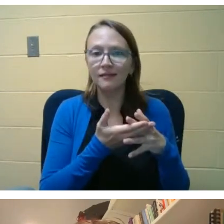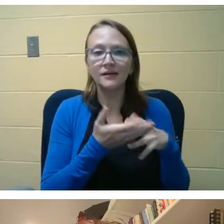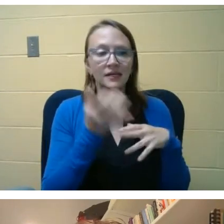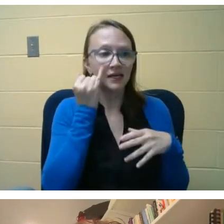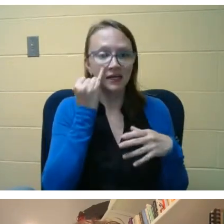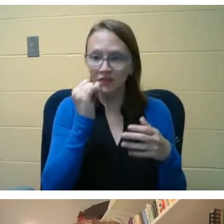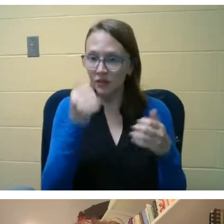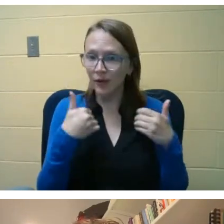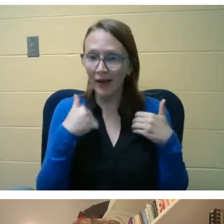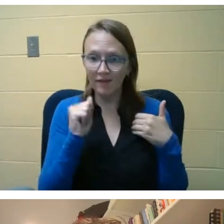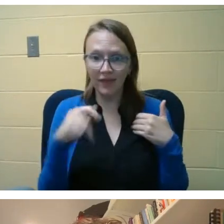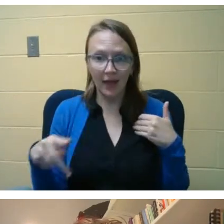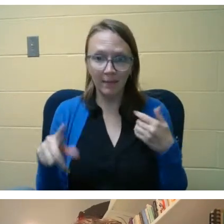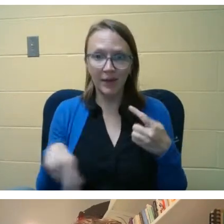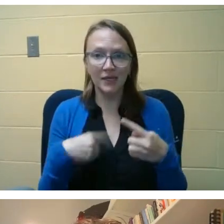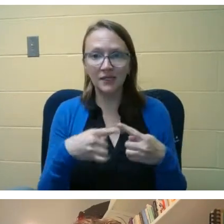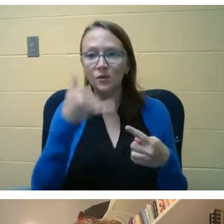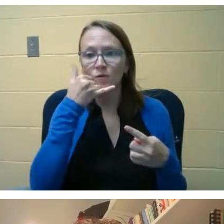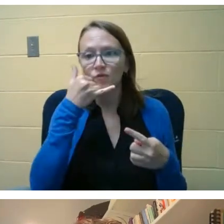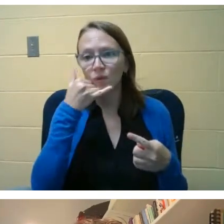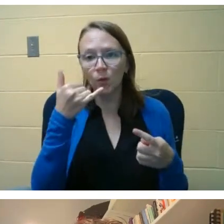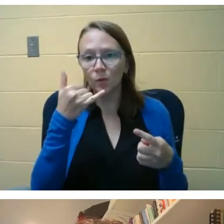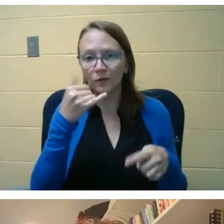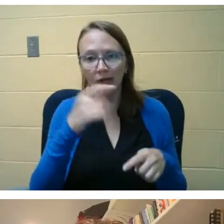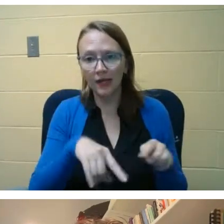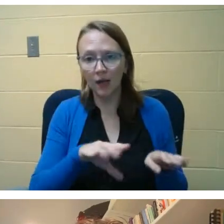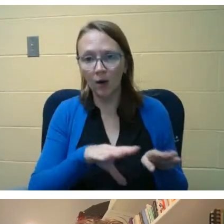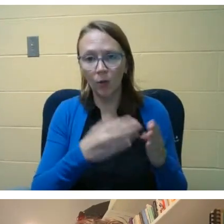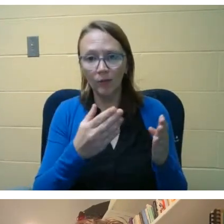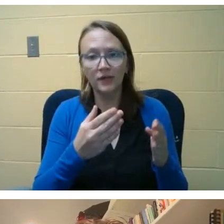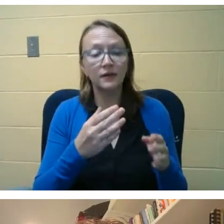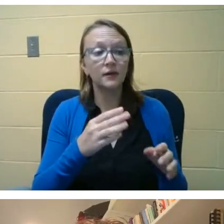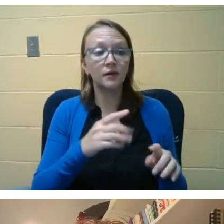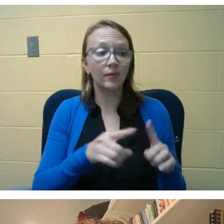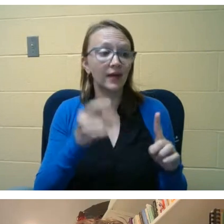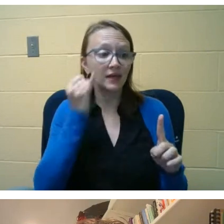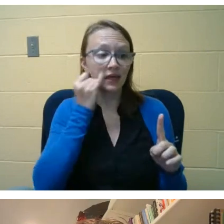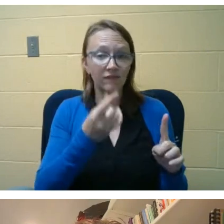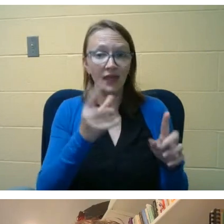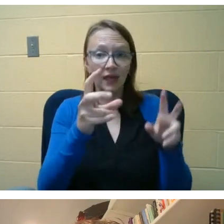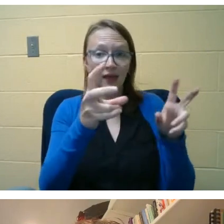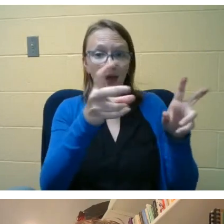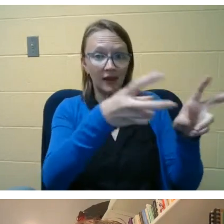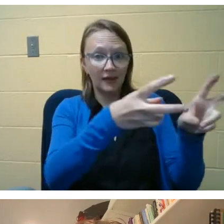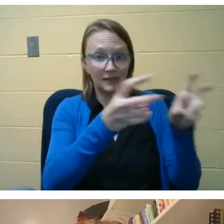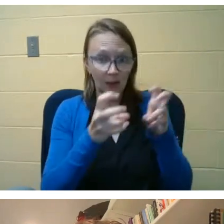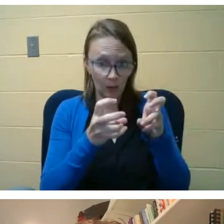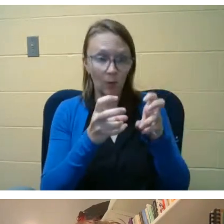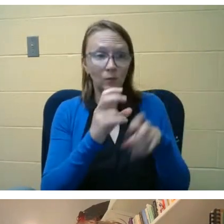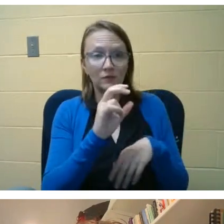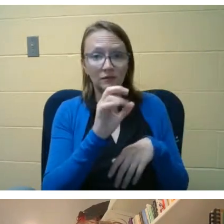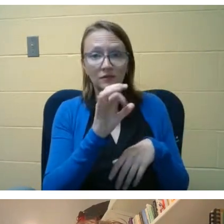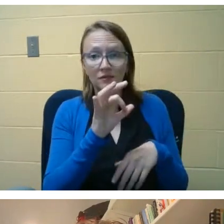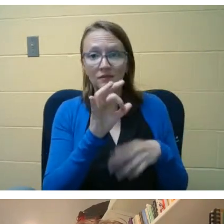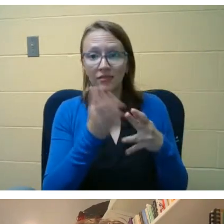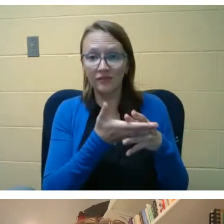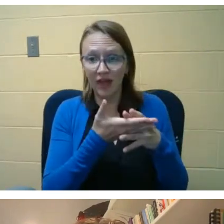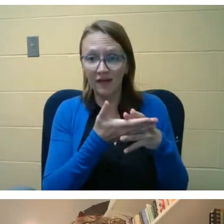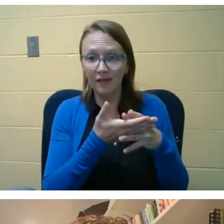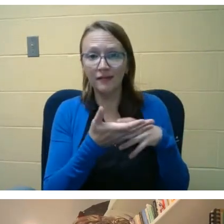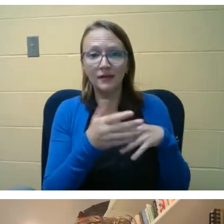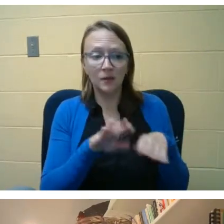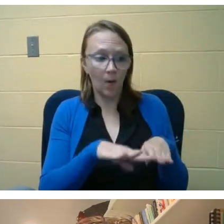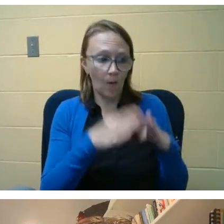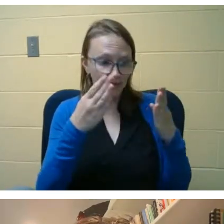app installed, then their phone won't know how to open it. But if they do download it and open the file, then that project is